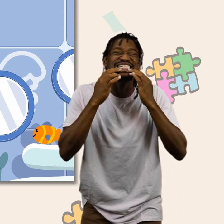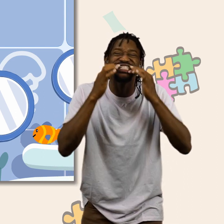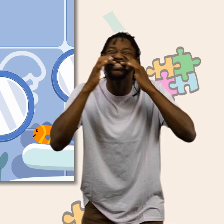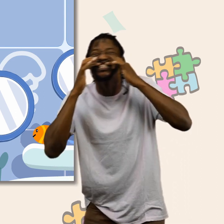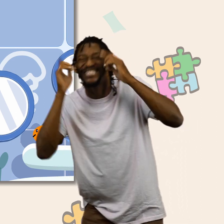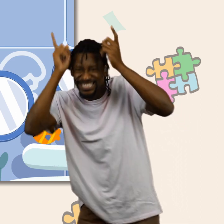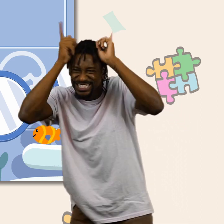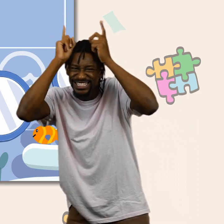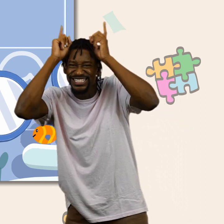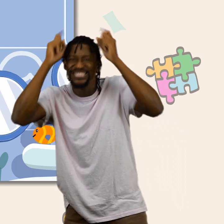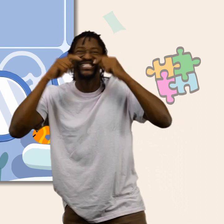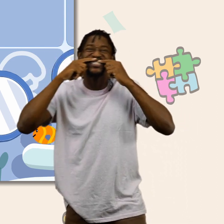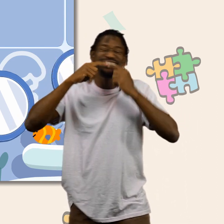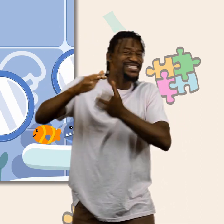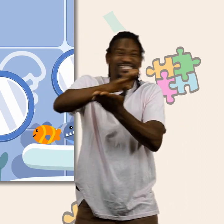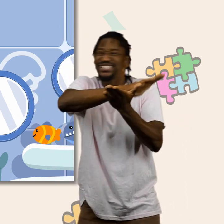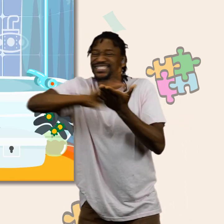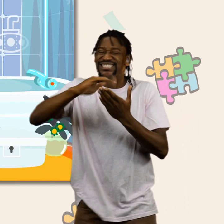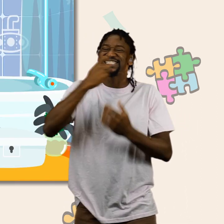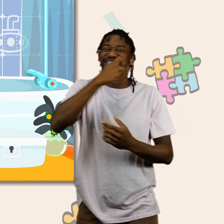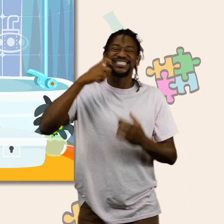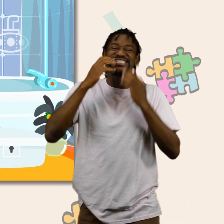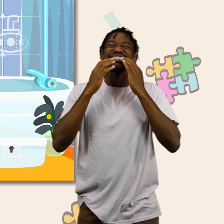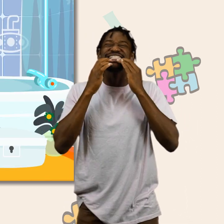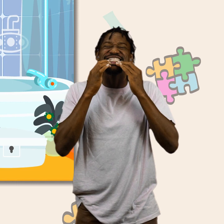You have the cleanest teeth in the whole galaxy.